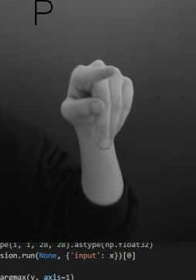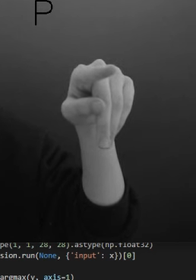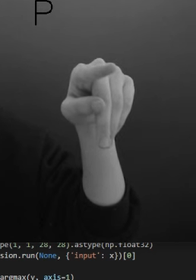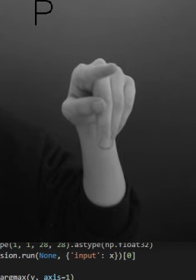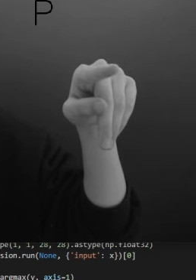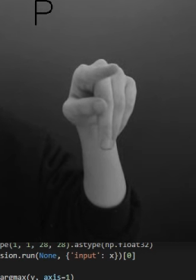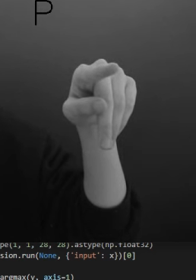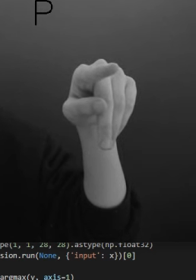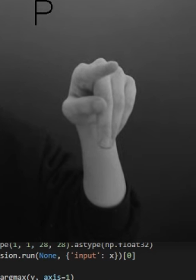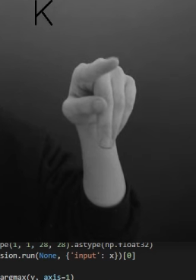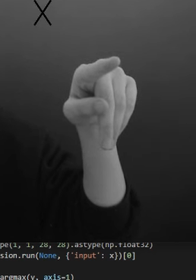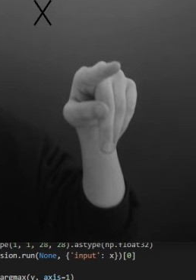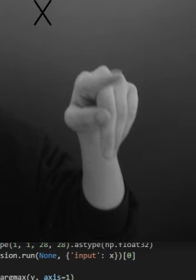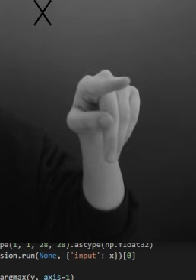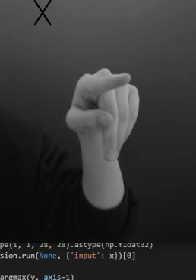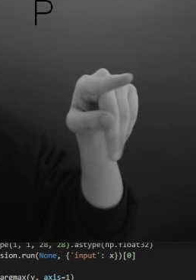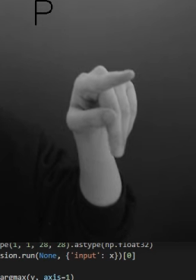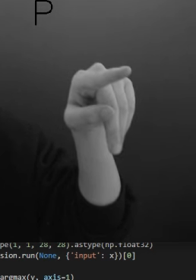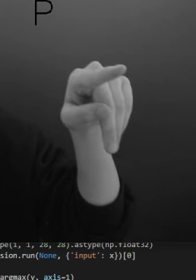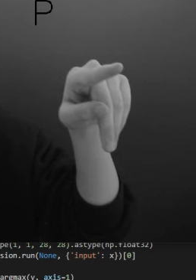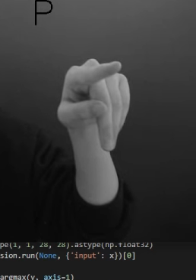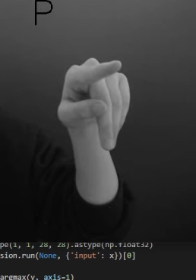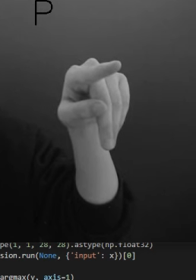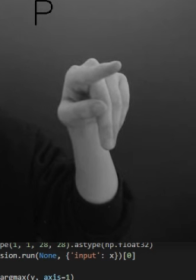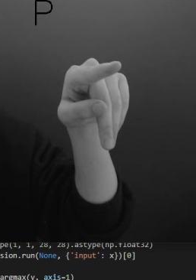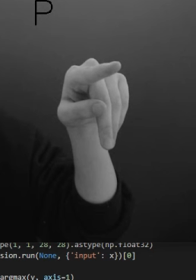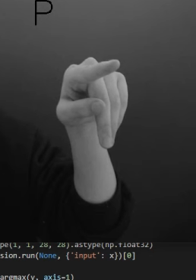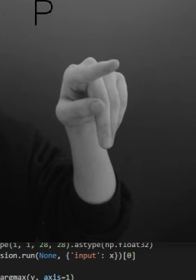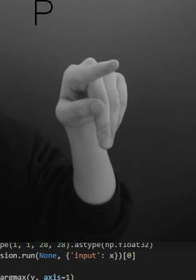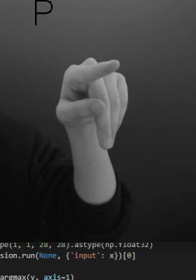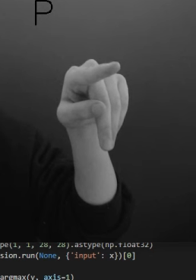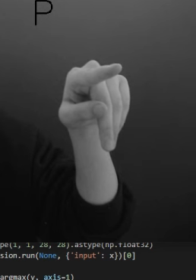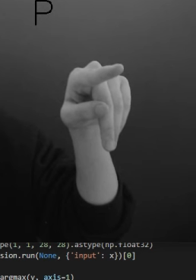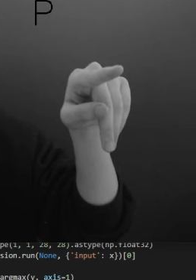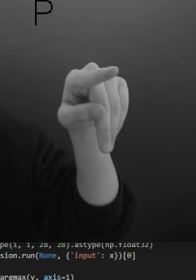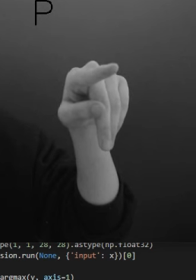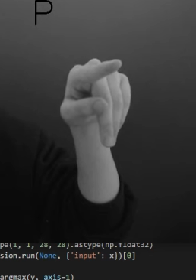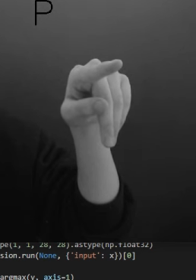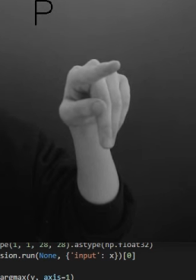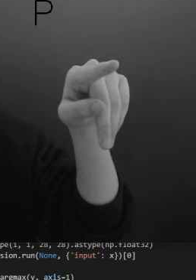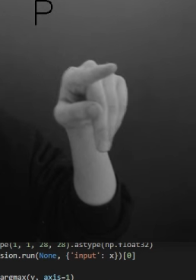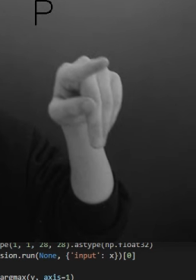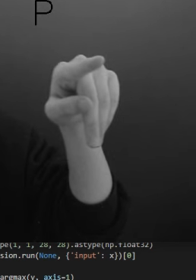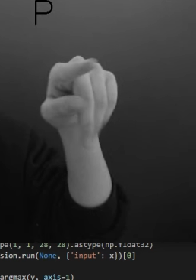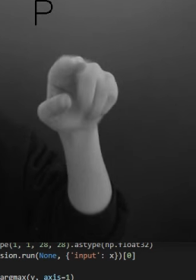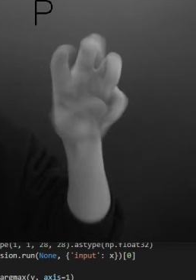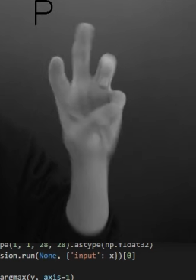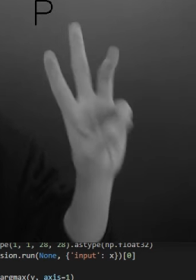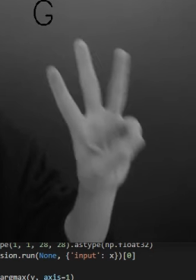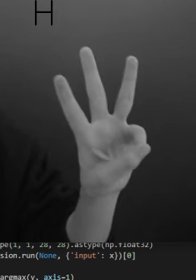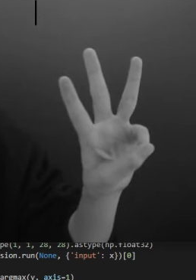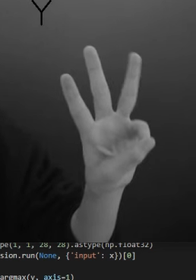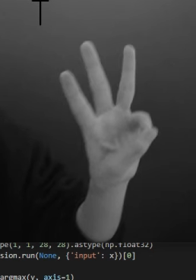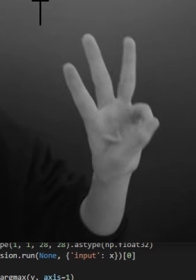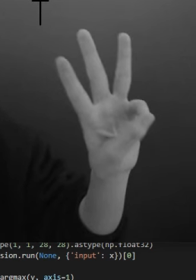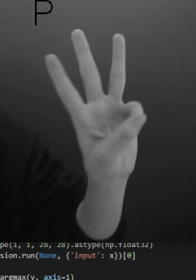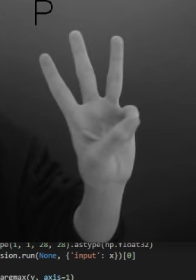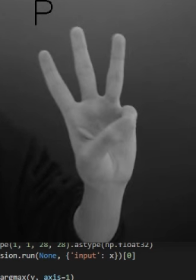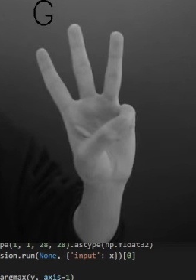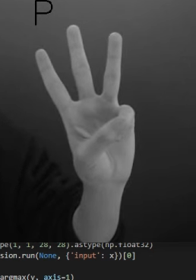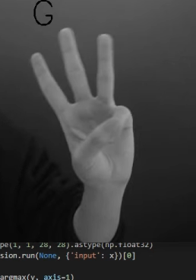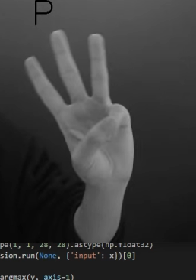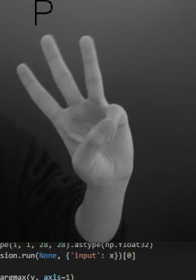As you know that your accuracy is sometimes saying different letters, but mostly it's accurate. It's because of the dataset's